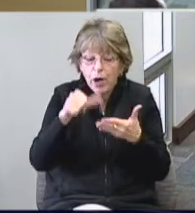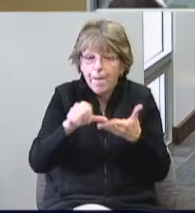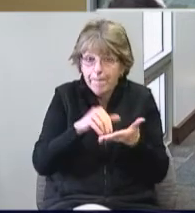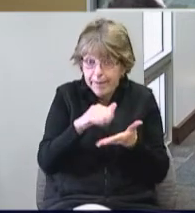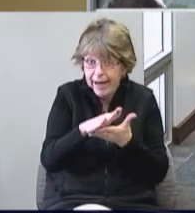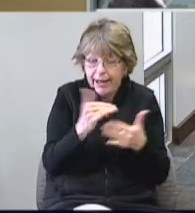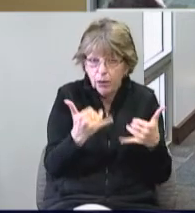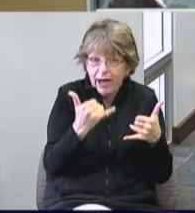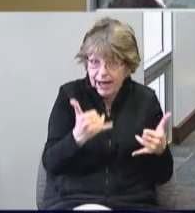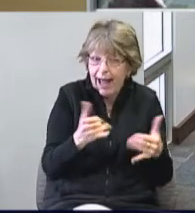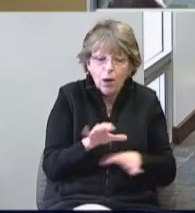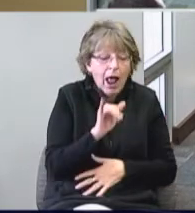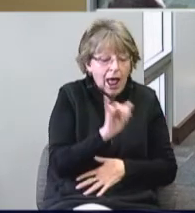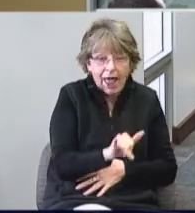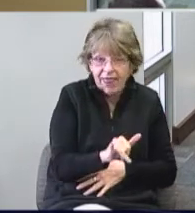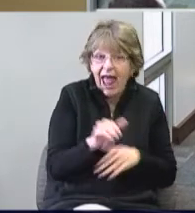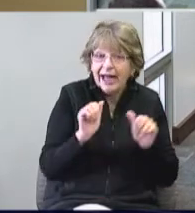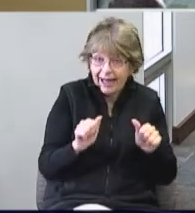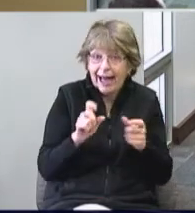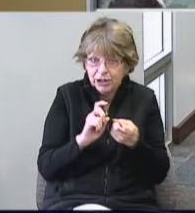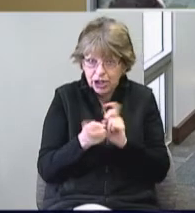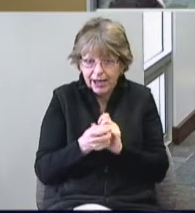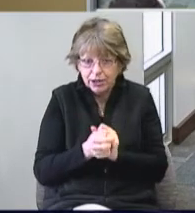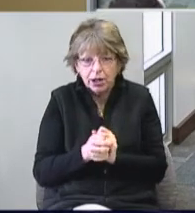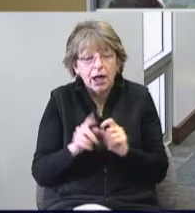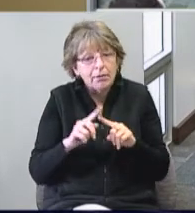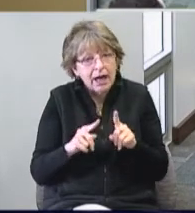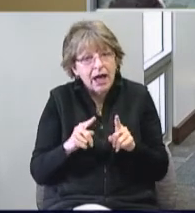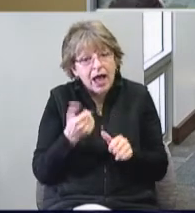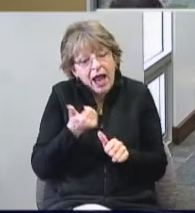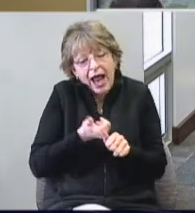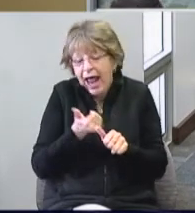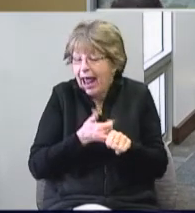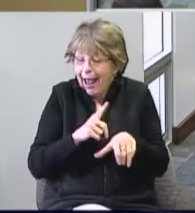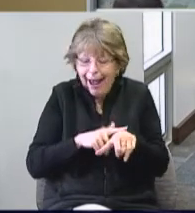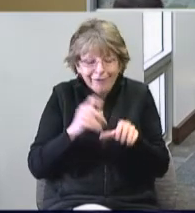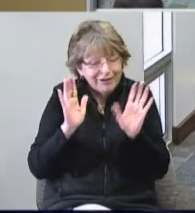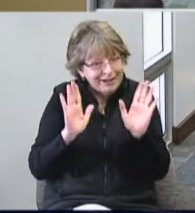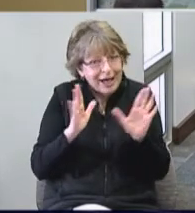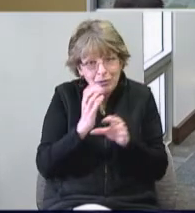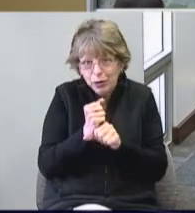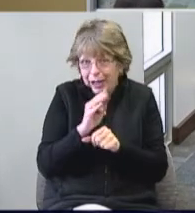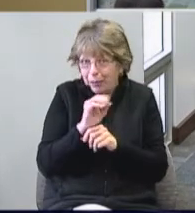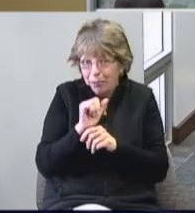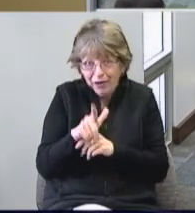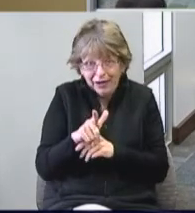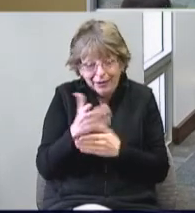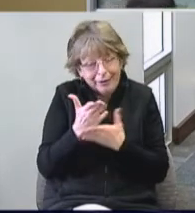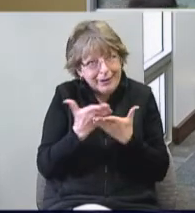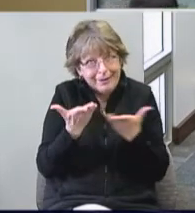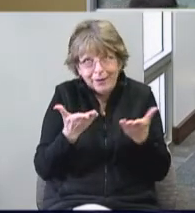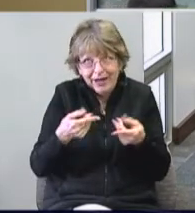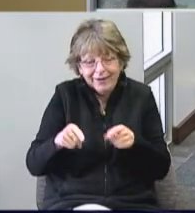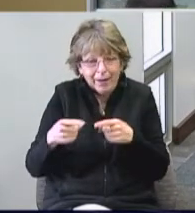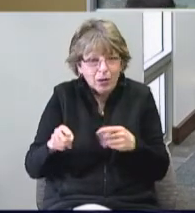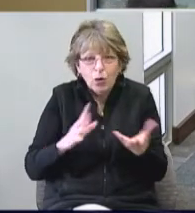so every time you get a utility bill, there's a new something going on up there. For example, we'll be talking